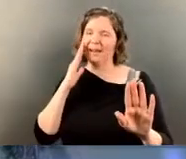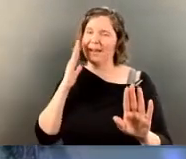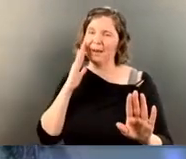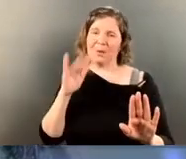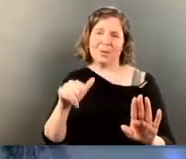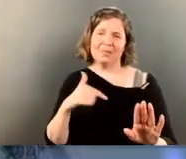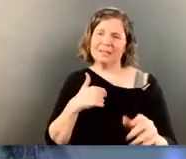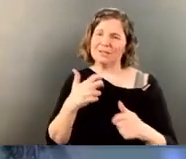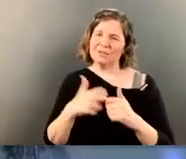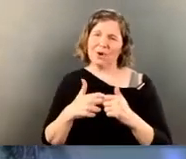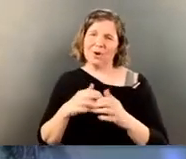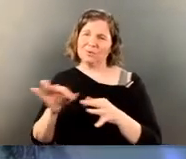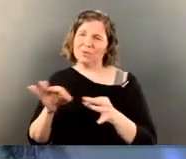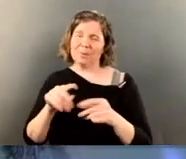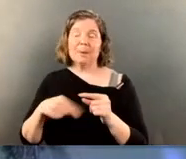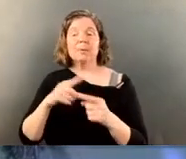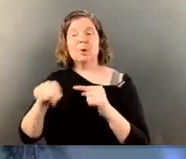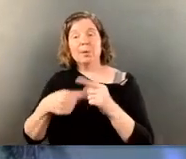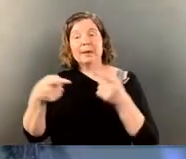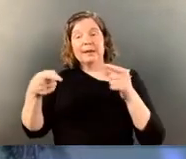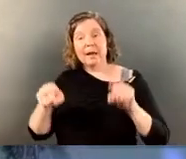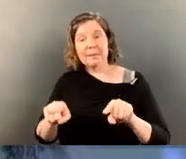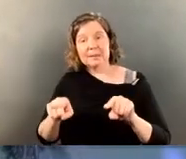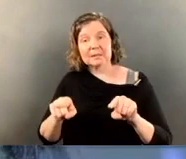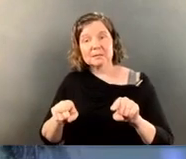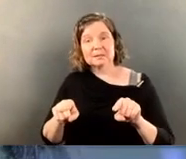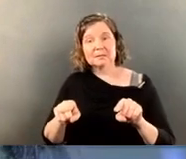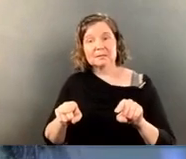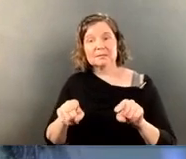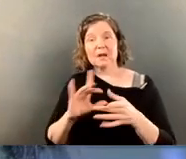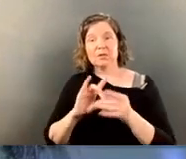is hard to talk about, but when it happens,